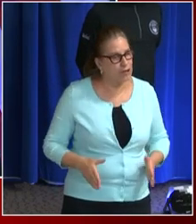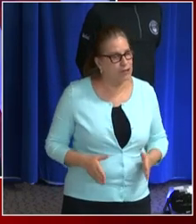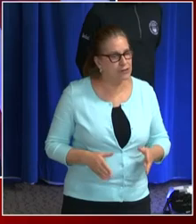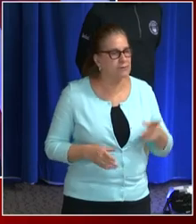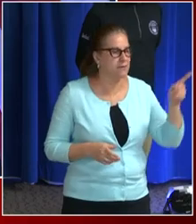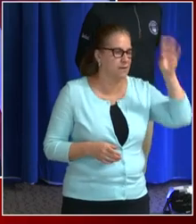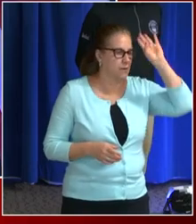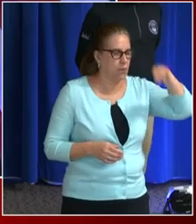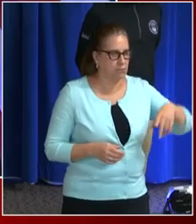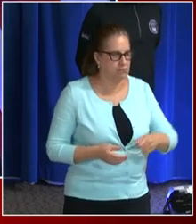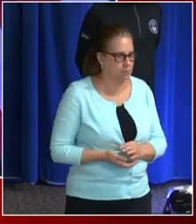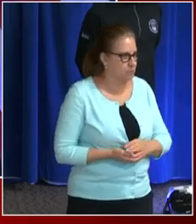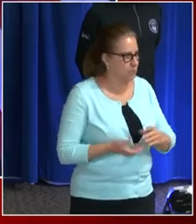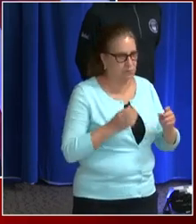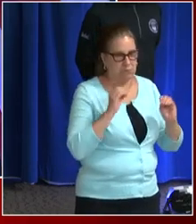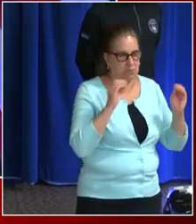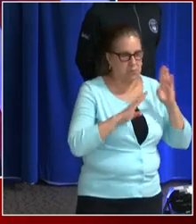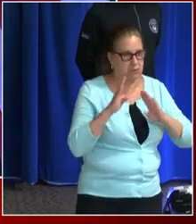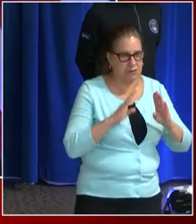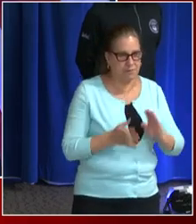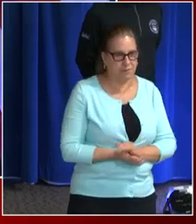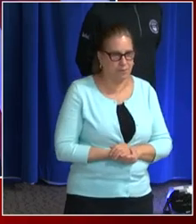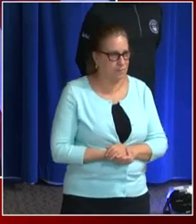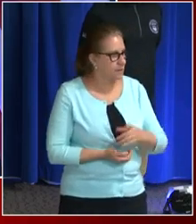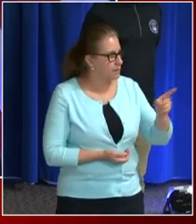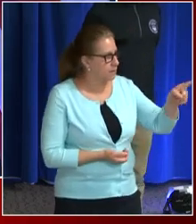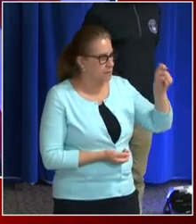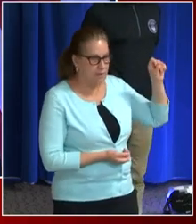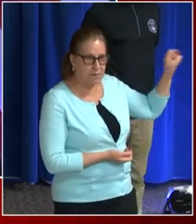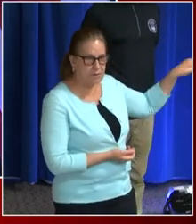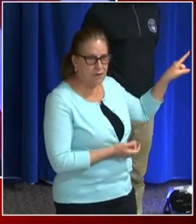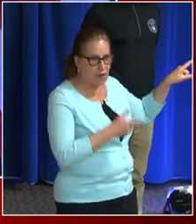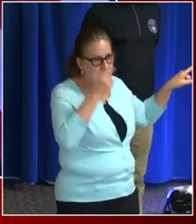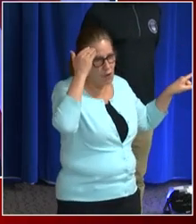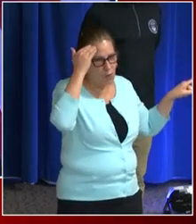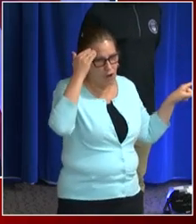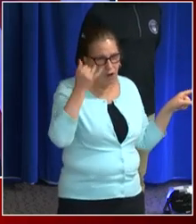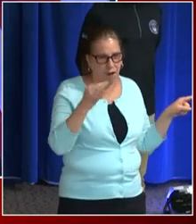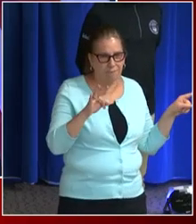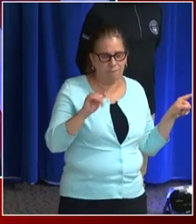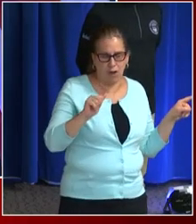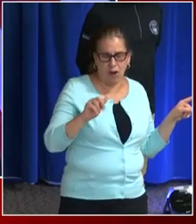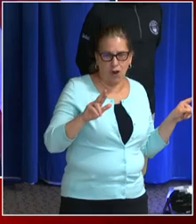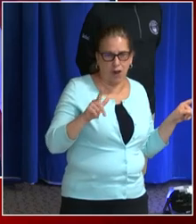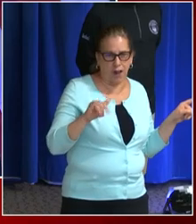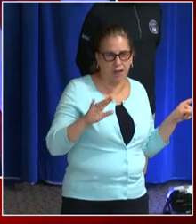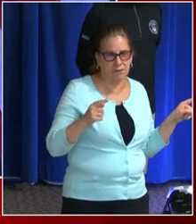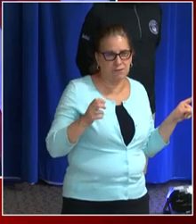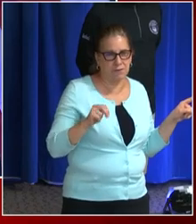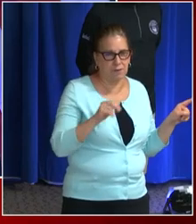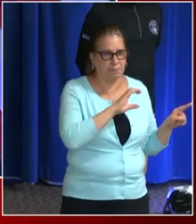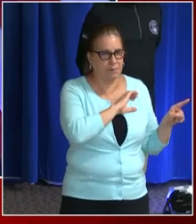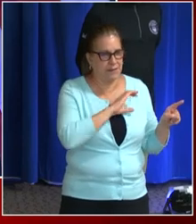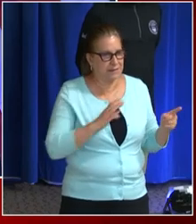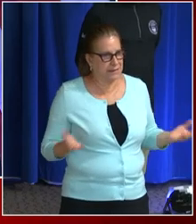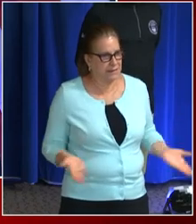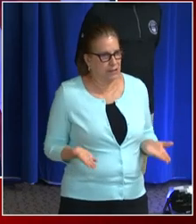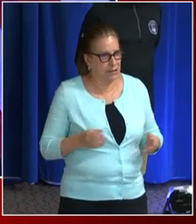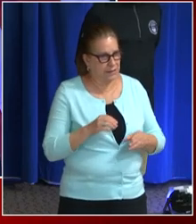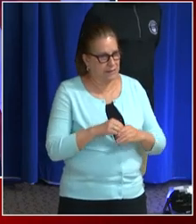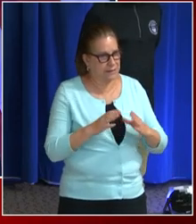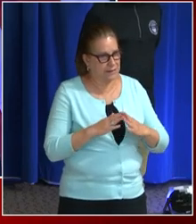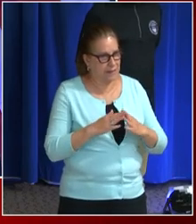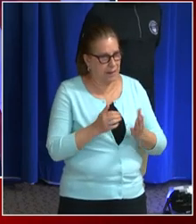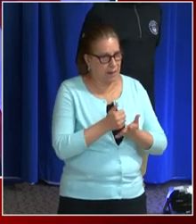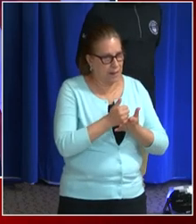were you aware that Arlington police were in the city last night assisting? And secondly, the county government